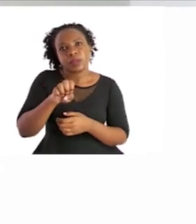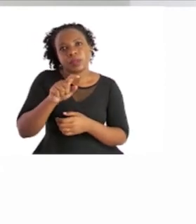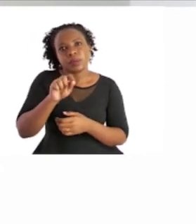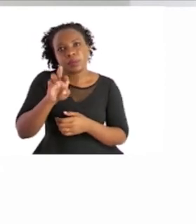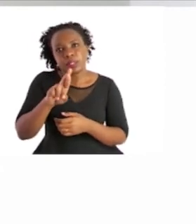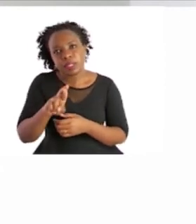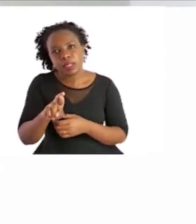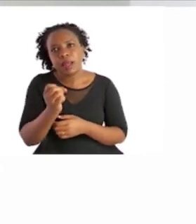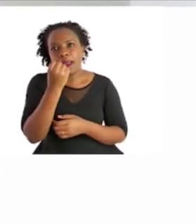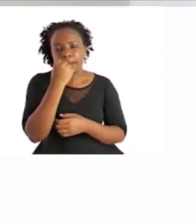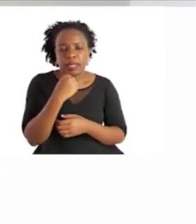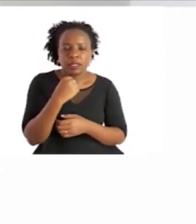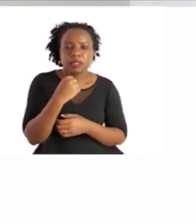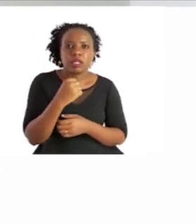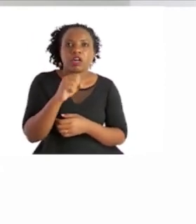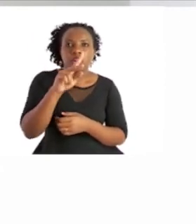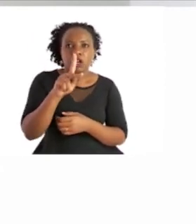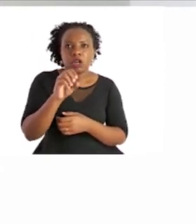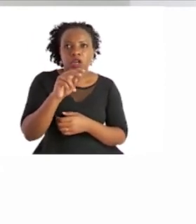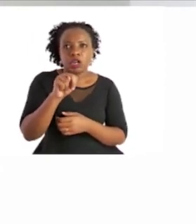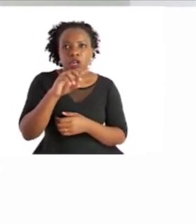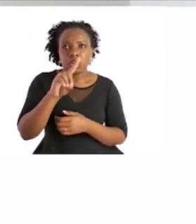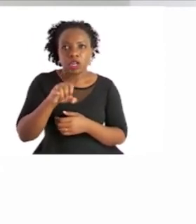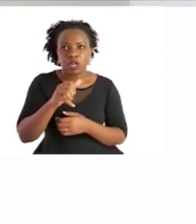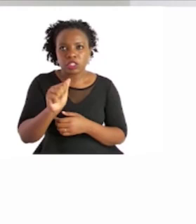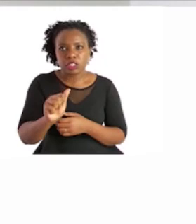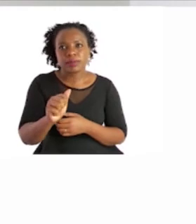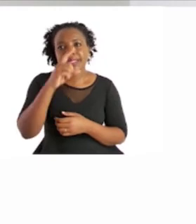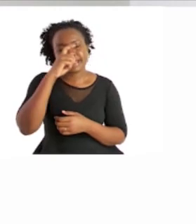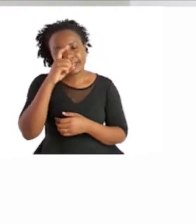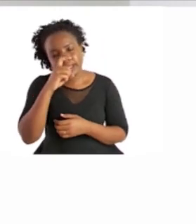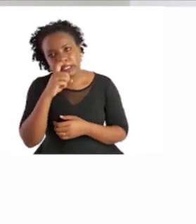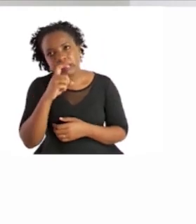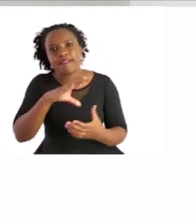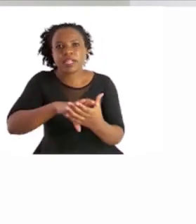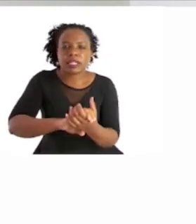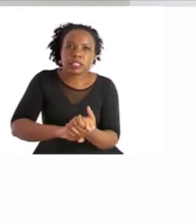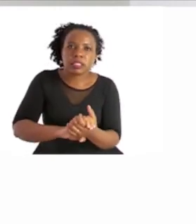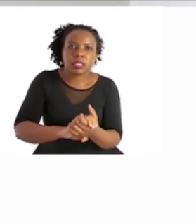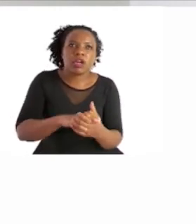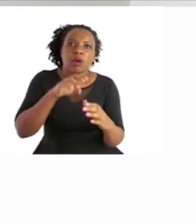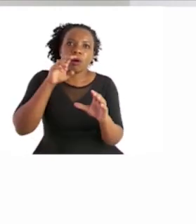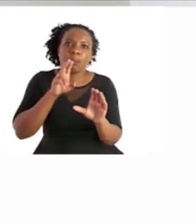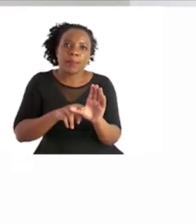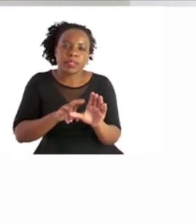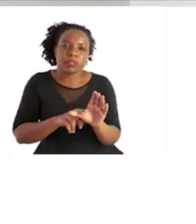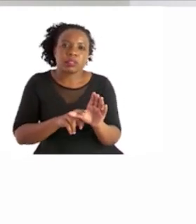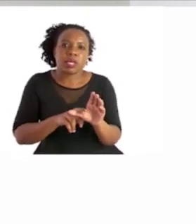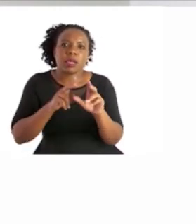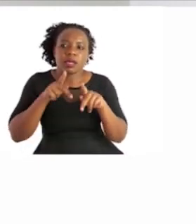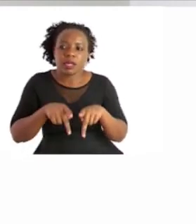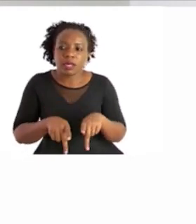Peter, apple, conja, sister, friend,